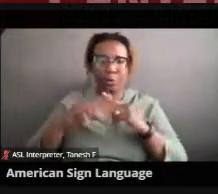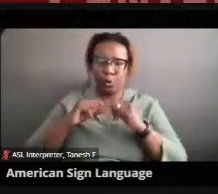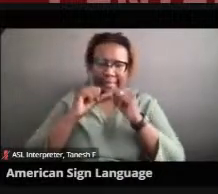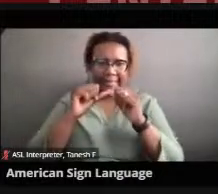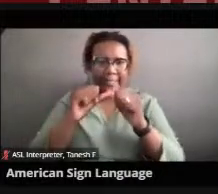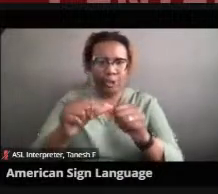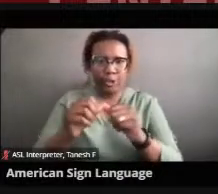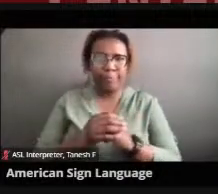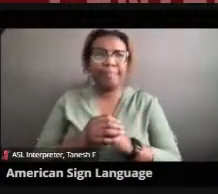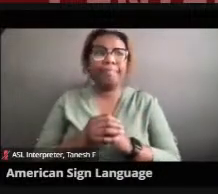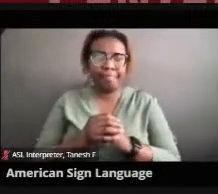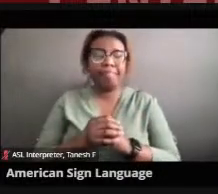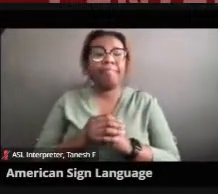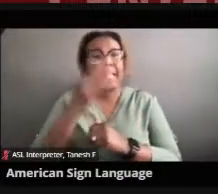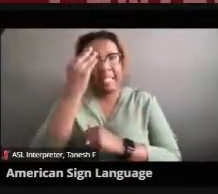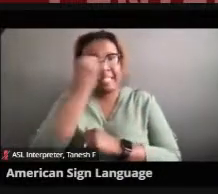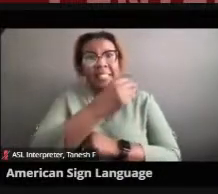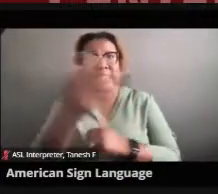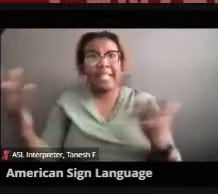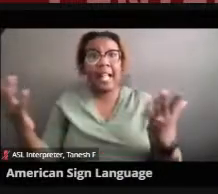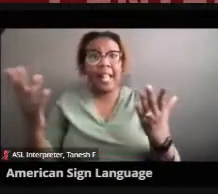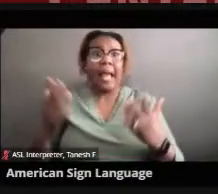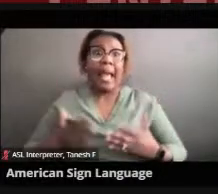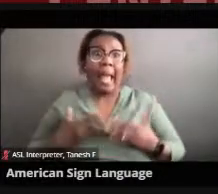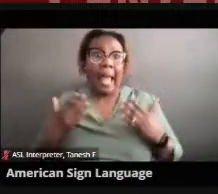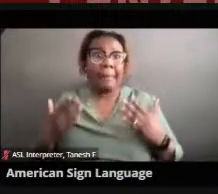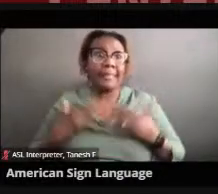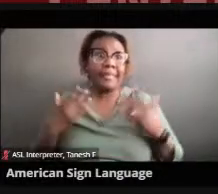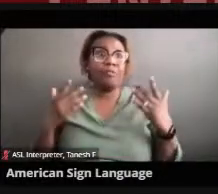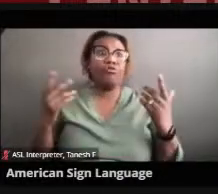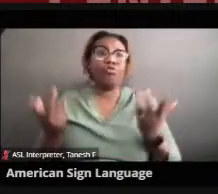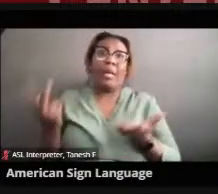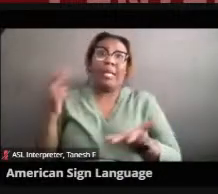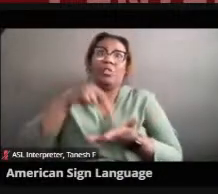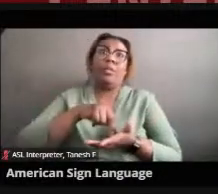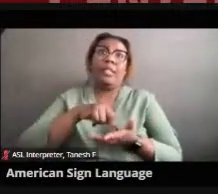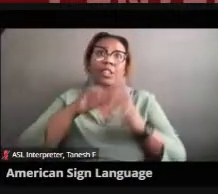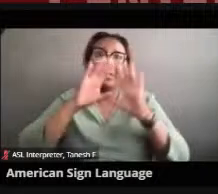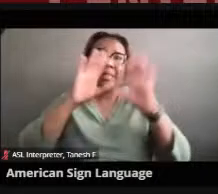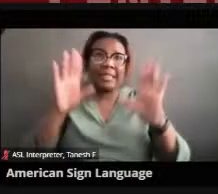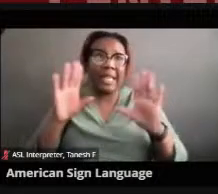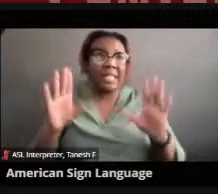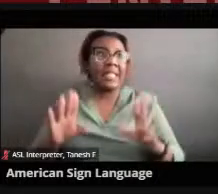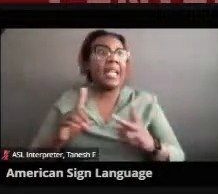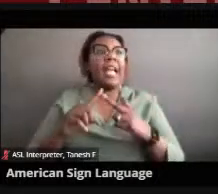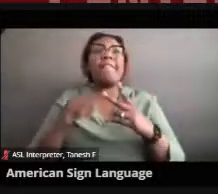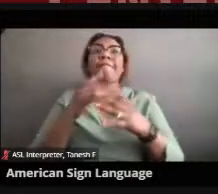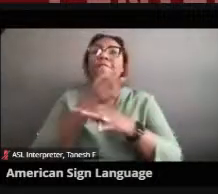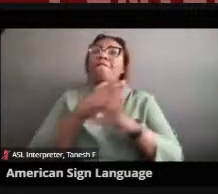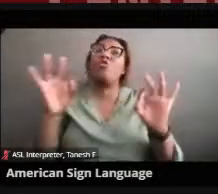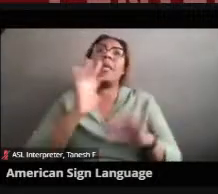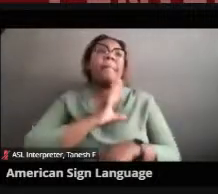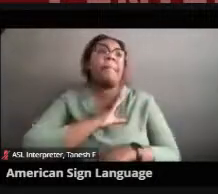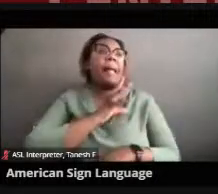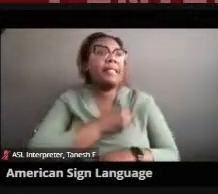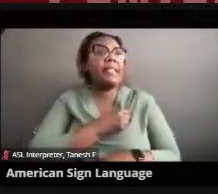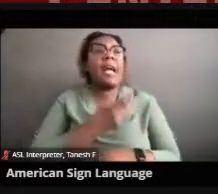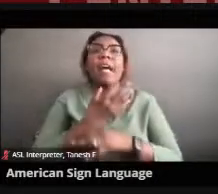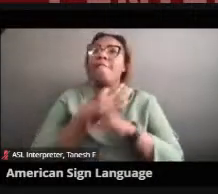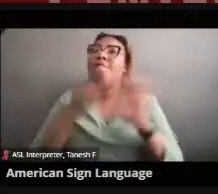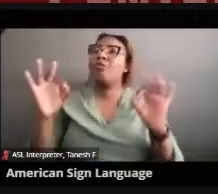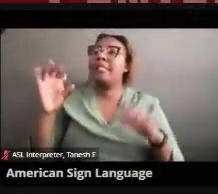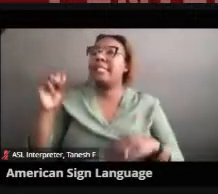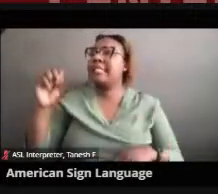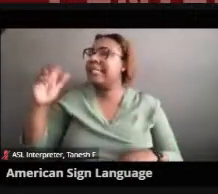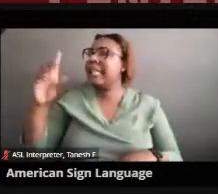happy Resurrection Sunday. We say ceasefire now. We say free Palestine. We say free Sudan. We say free Congo. We